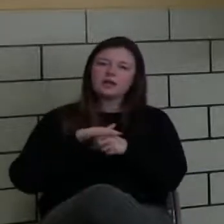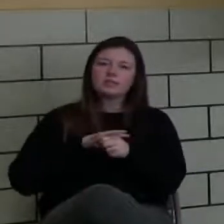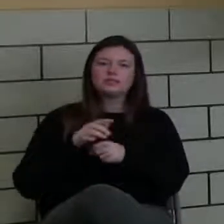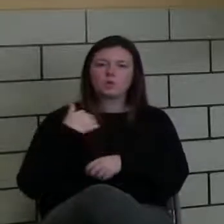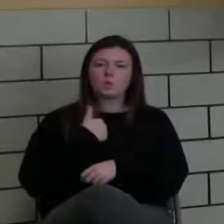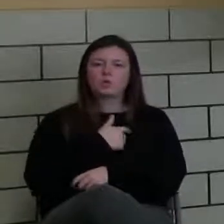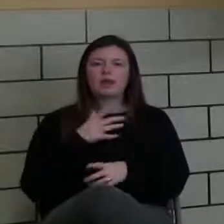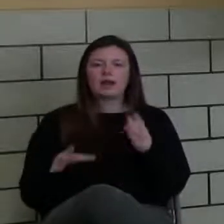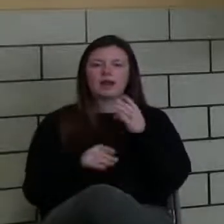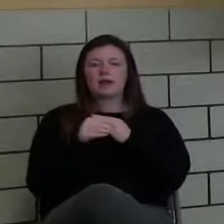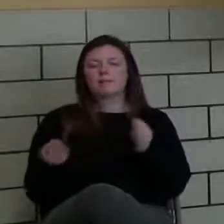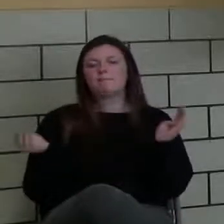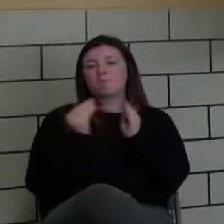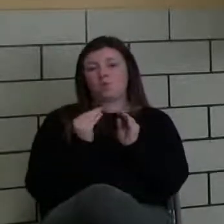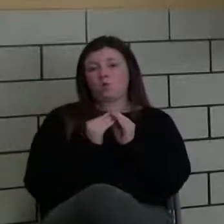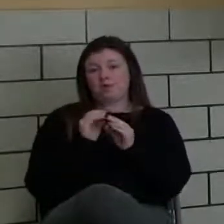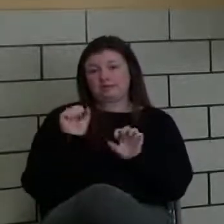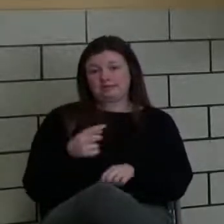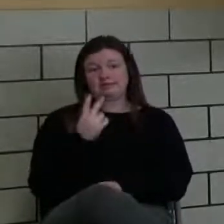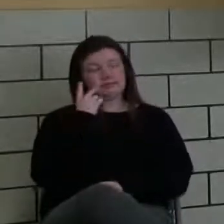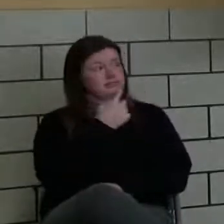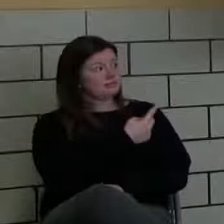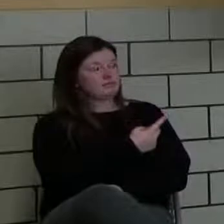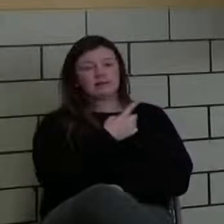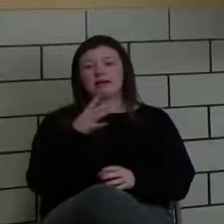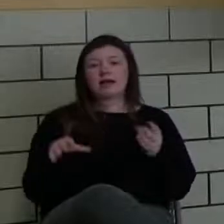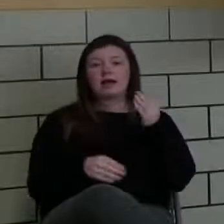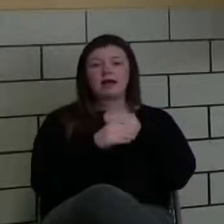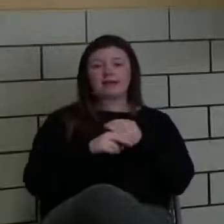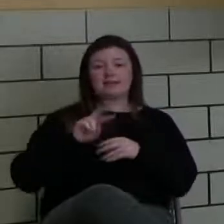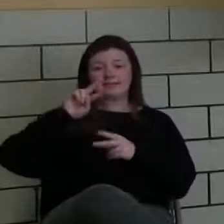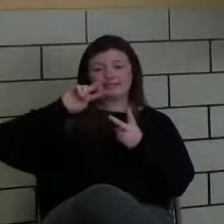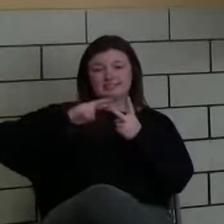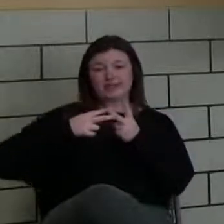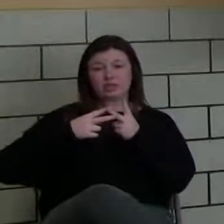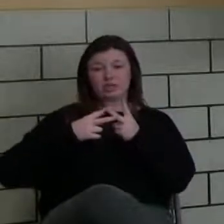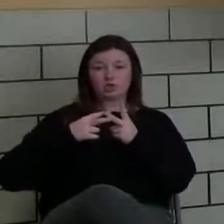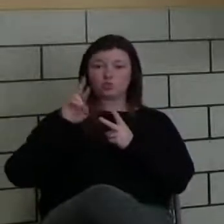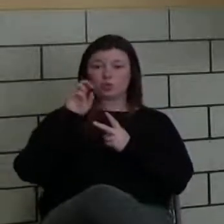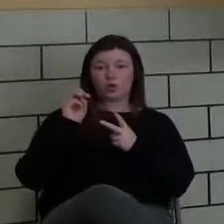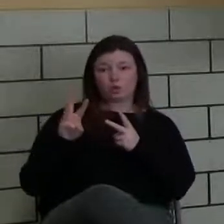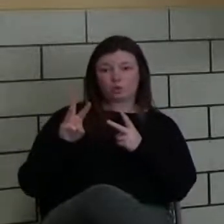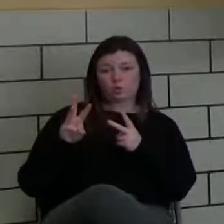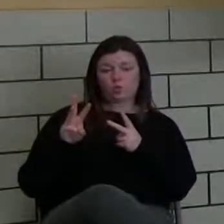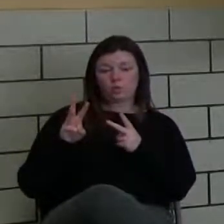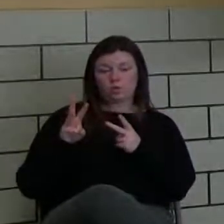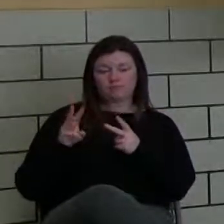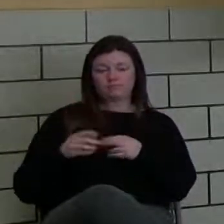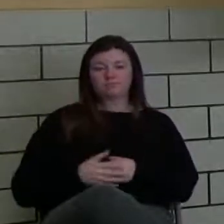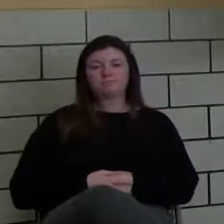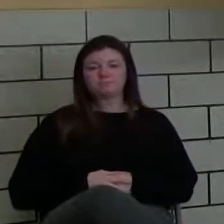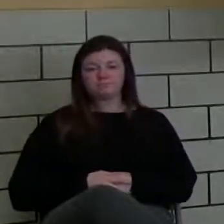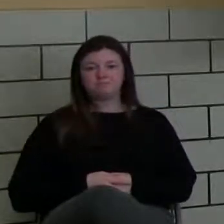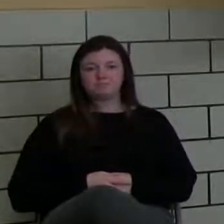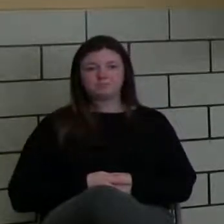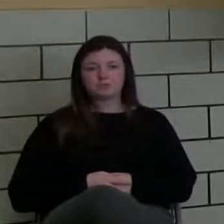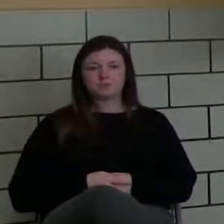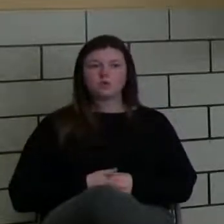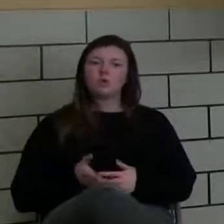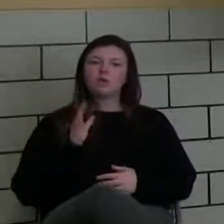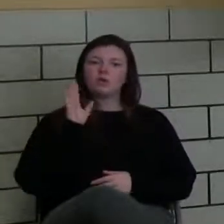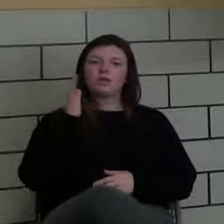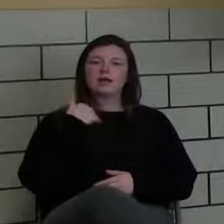the park, we added a second row to create sort of an alley in front of the park right there. So you'll have this nice